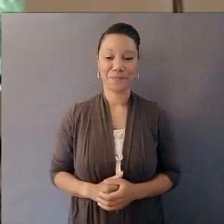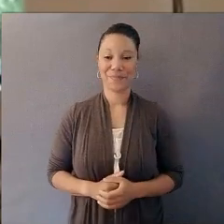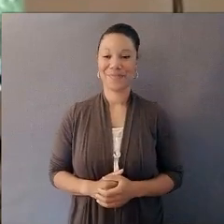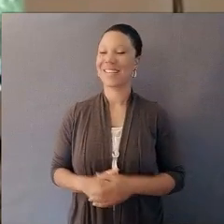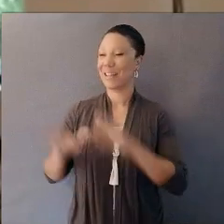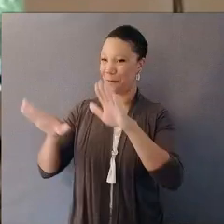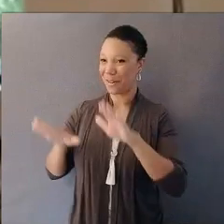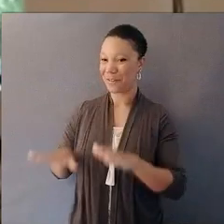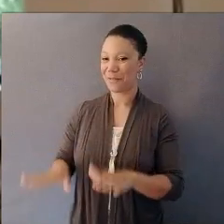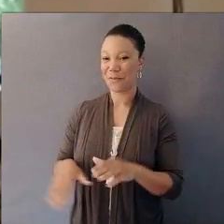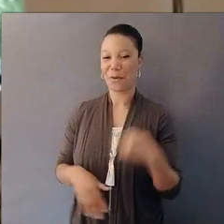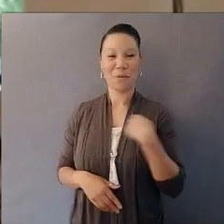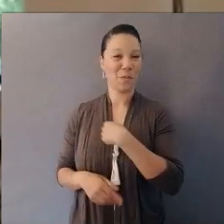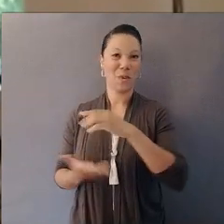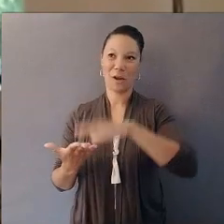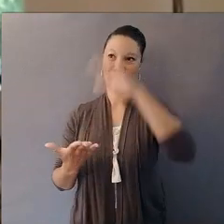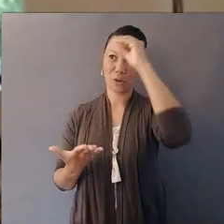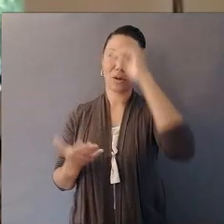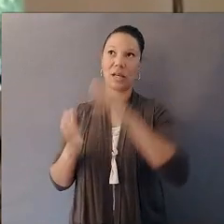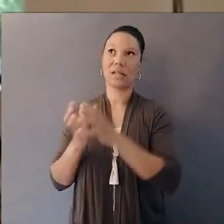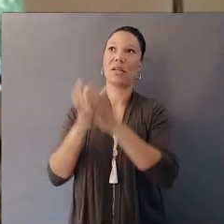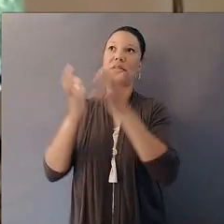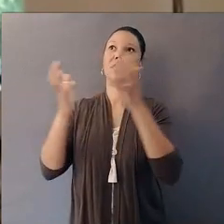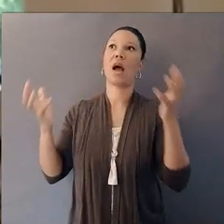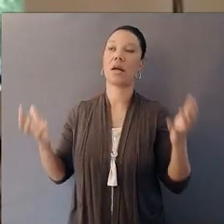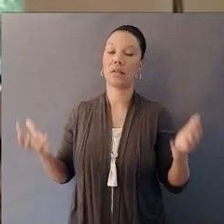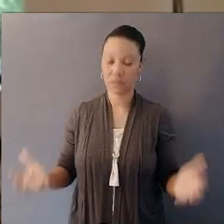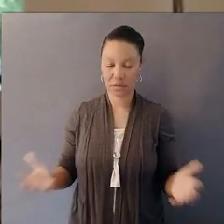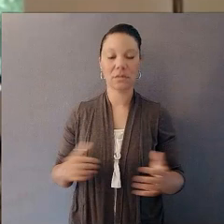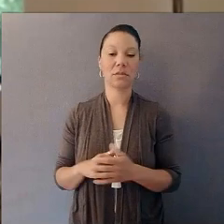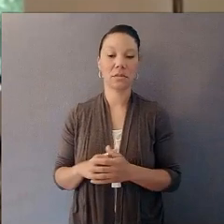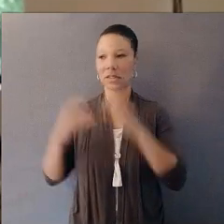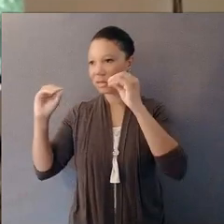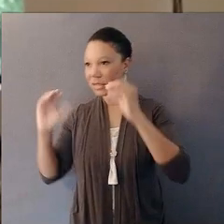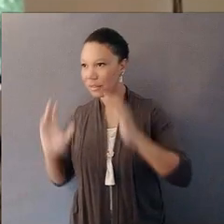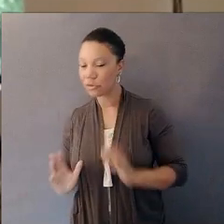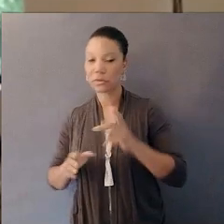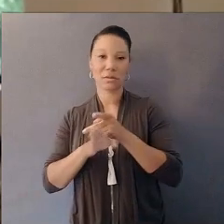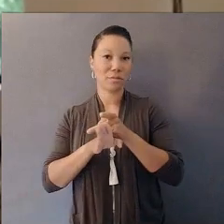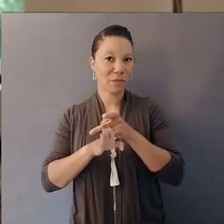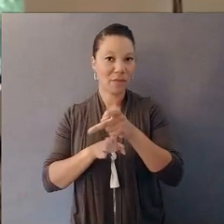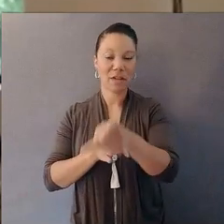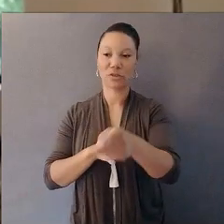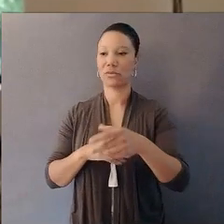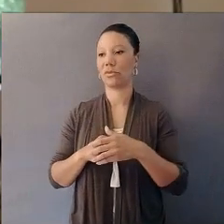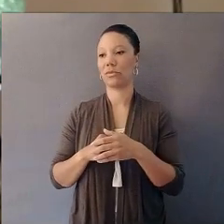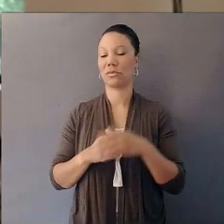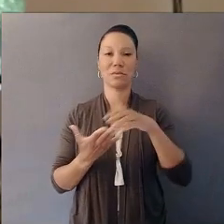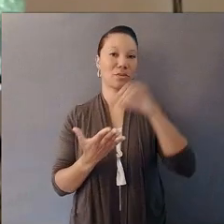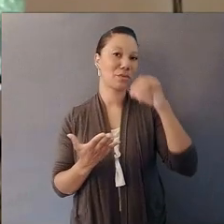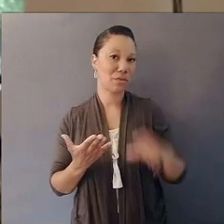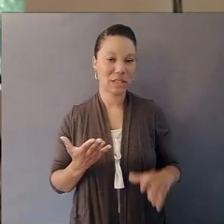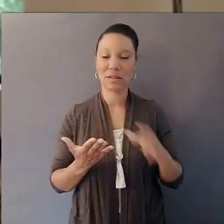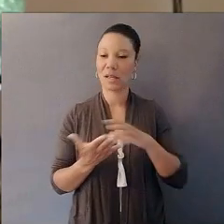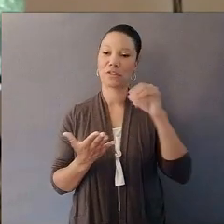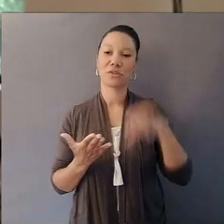And we're learning tons as teachers, as professionals, as well as the students. Students are